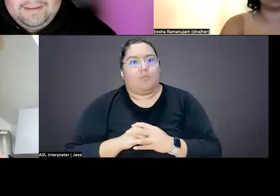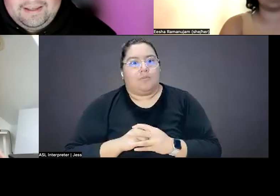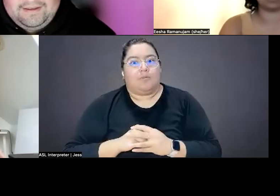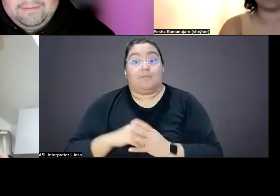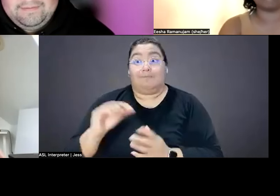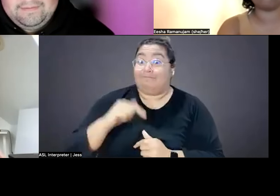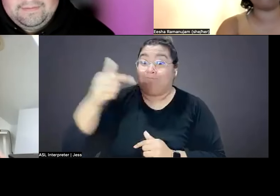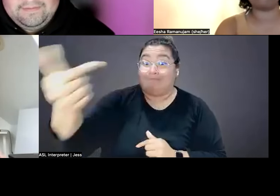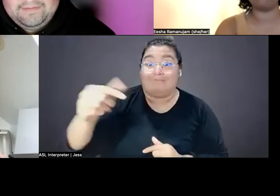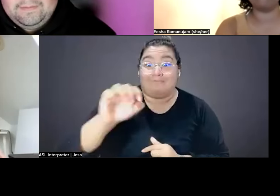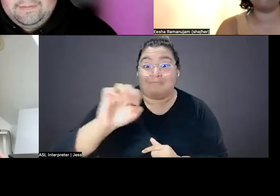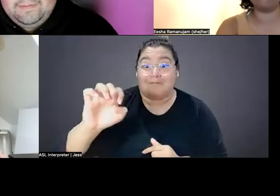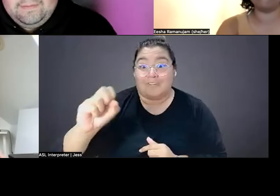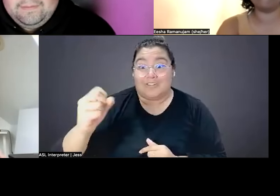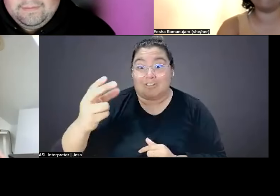Isha. Thank you.